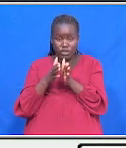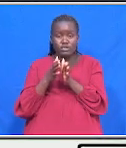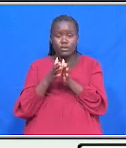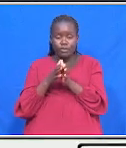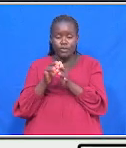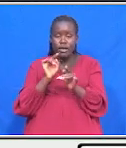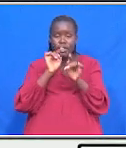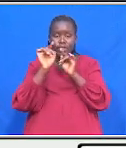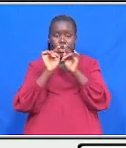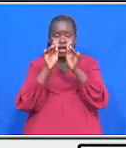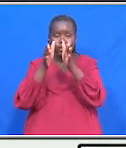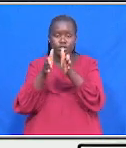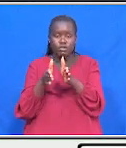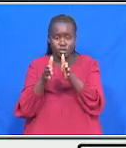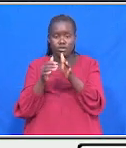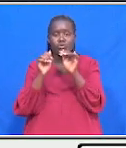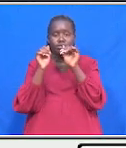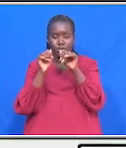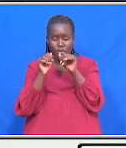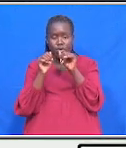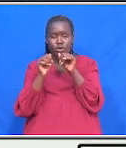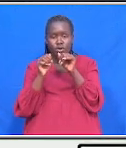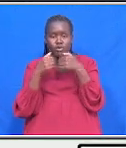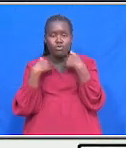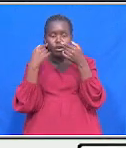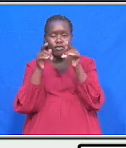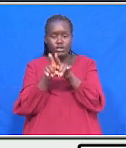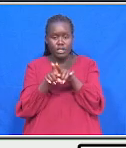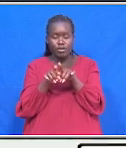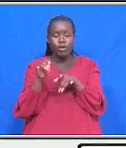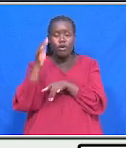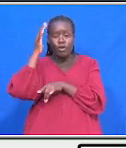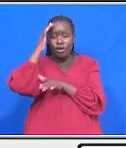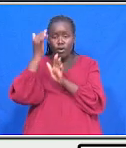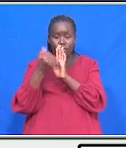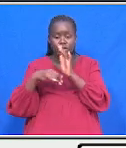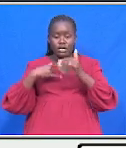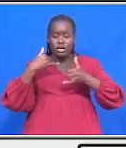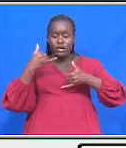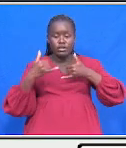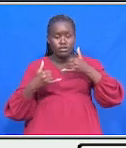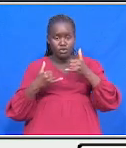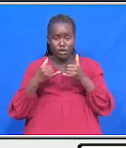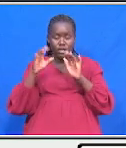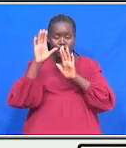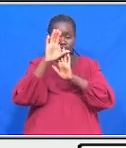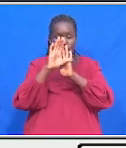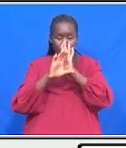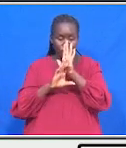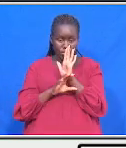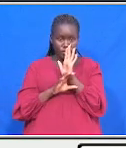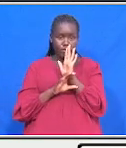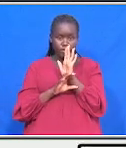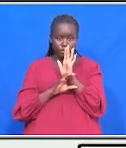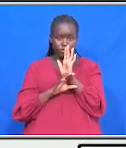accused person to enable him plead the same, noting that he enjoys the constitutional presumption of